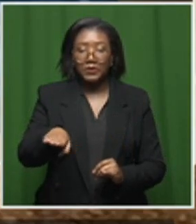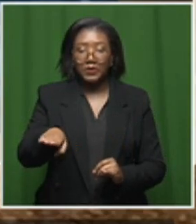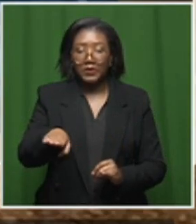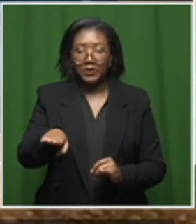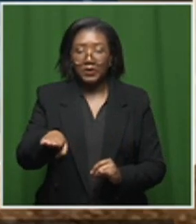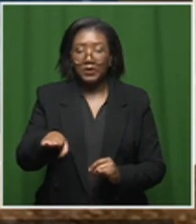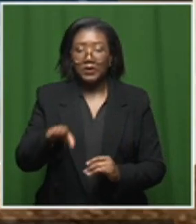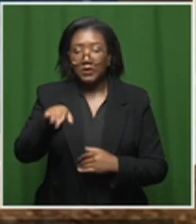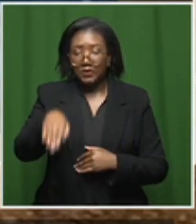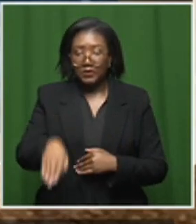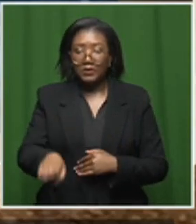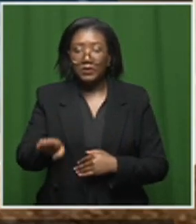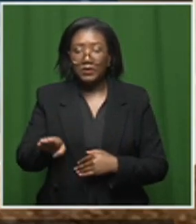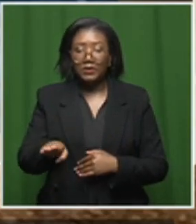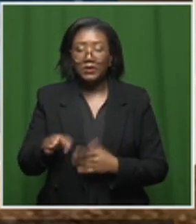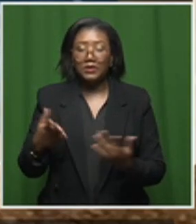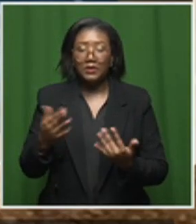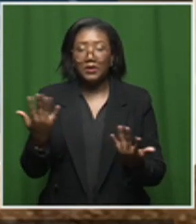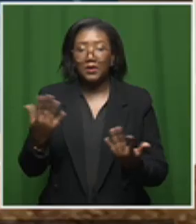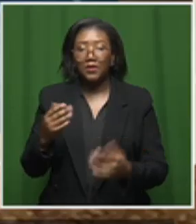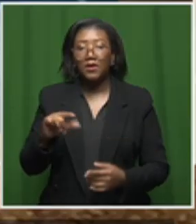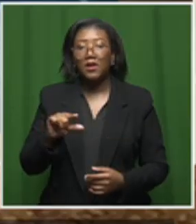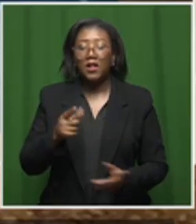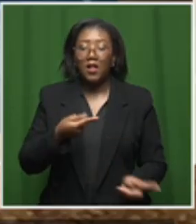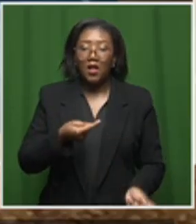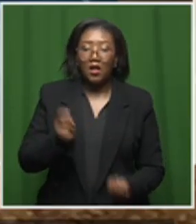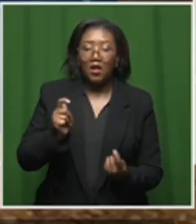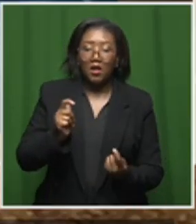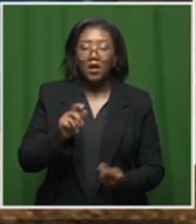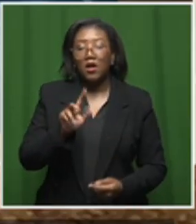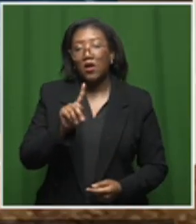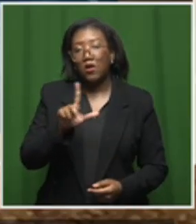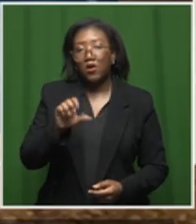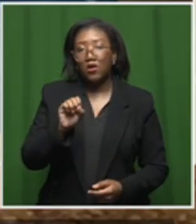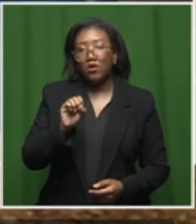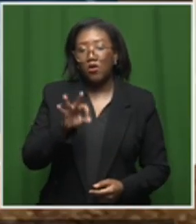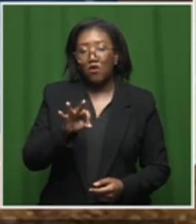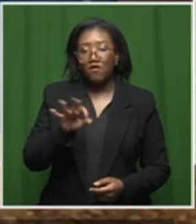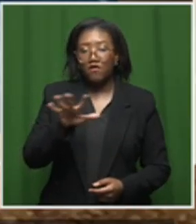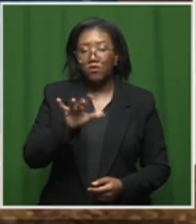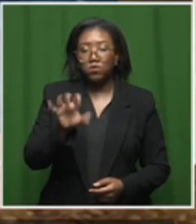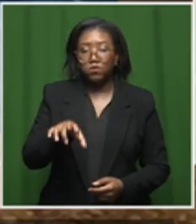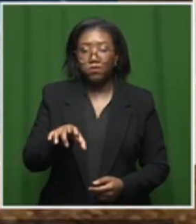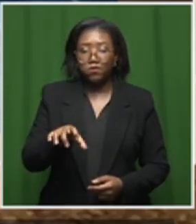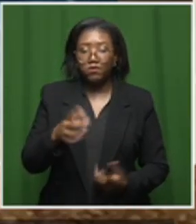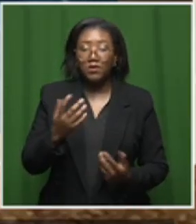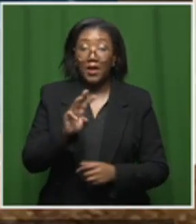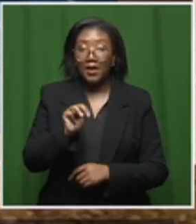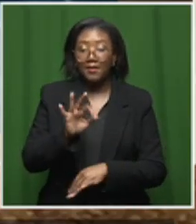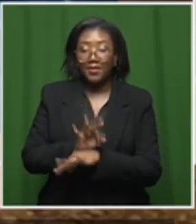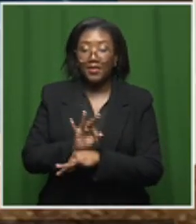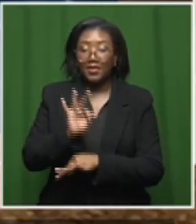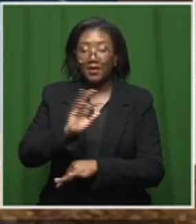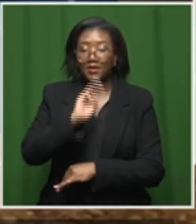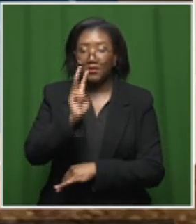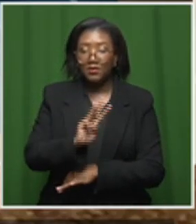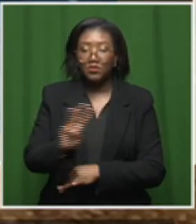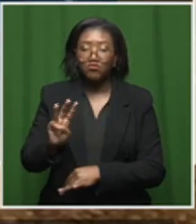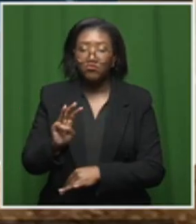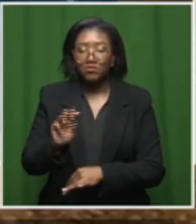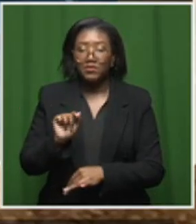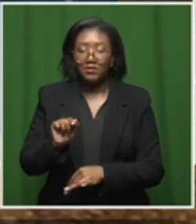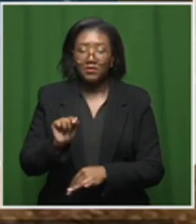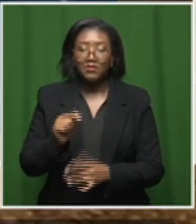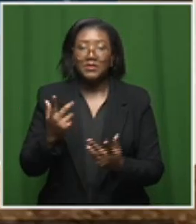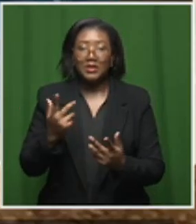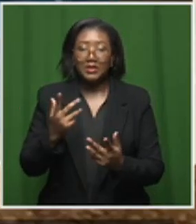through Gillets, past the Kloof Golf Course and on towards that section of Fields Hill. If you're on that M13, wanting to get from Hillcrest to Pinetown,